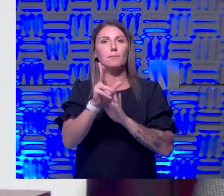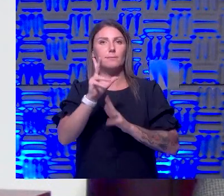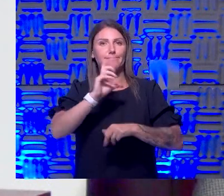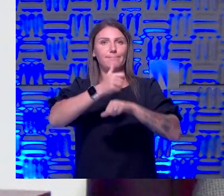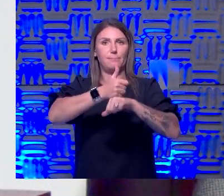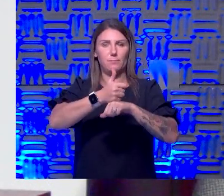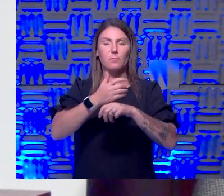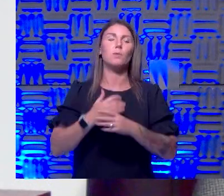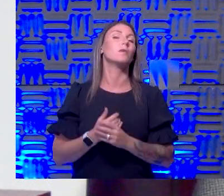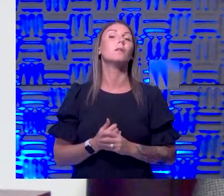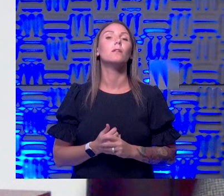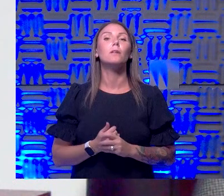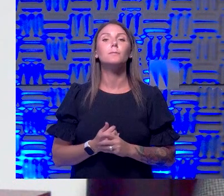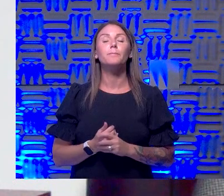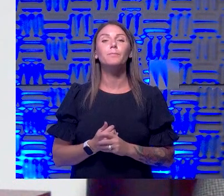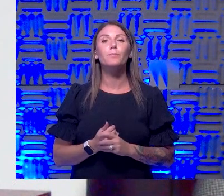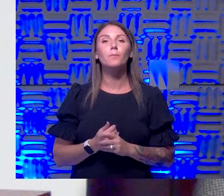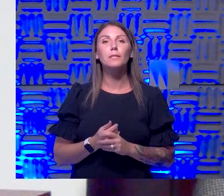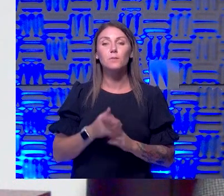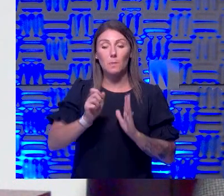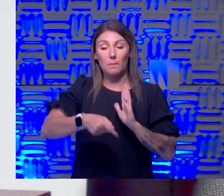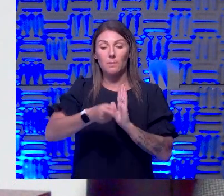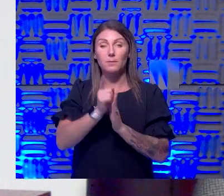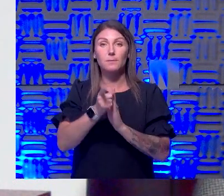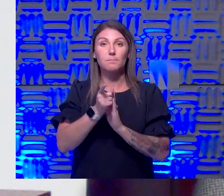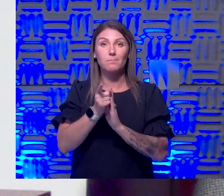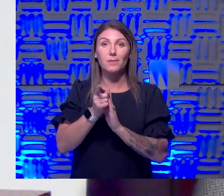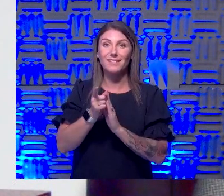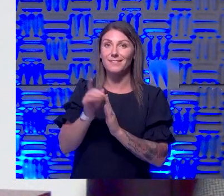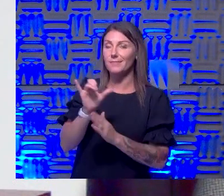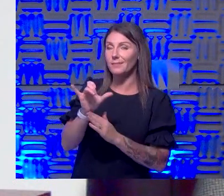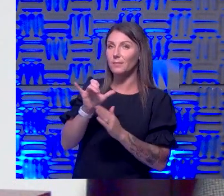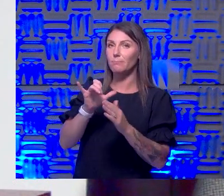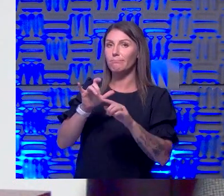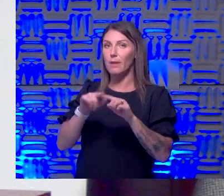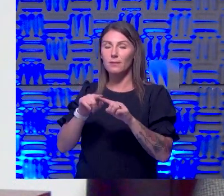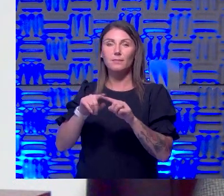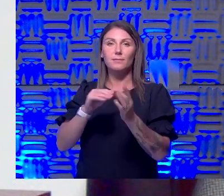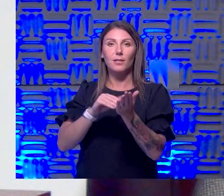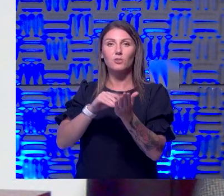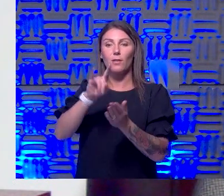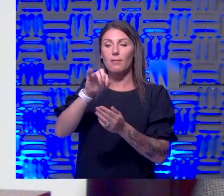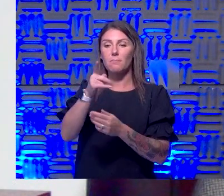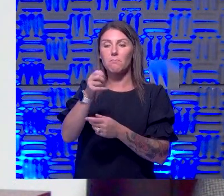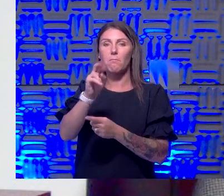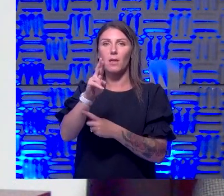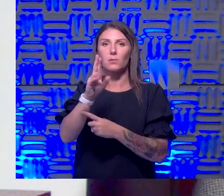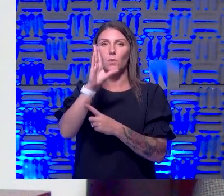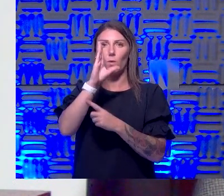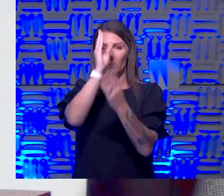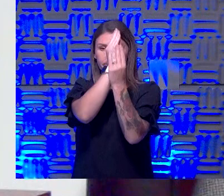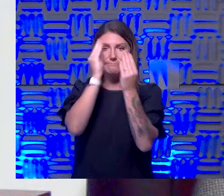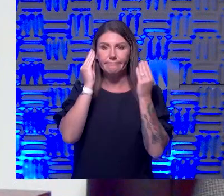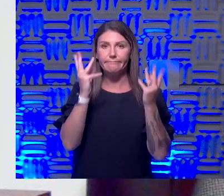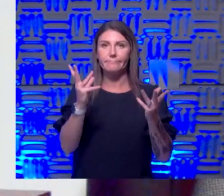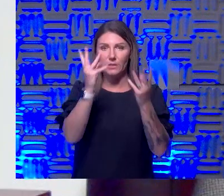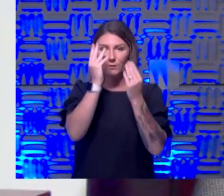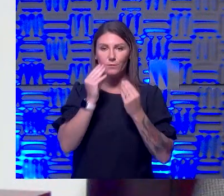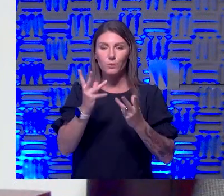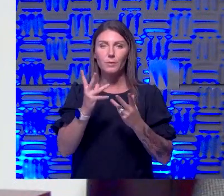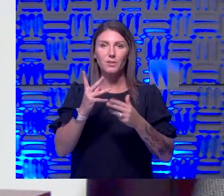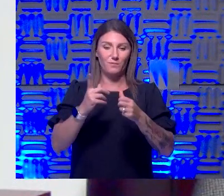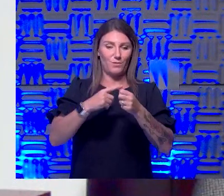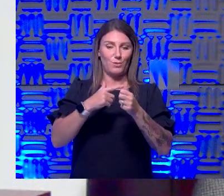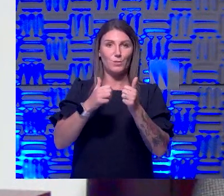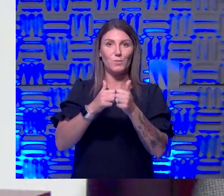So, I think at this point, based on what Dr. LeMaster said, we'll be sharing information, obviously, probably first